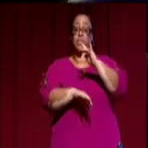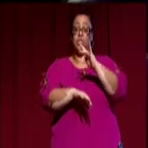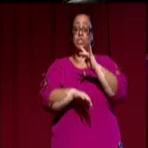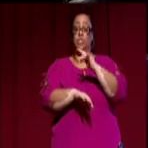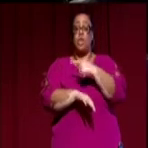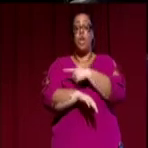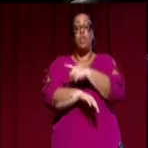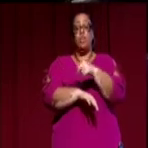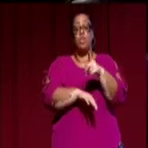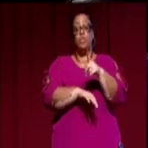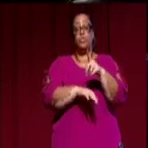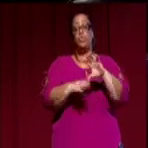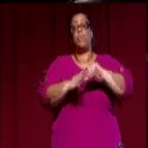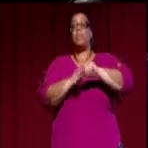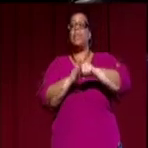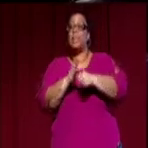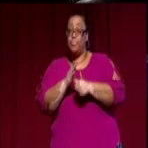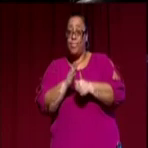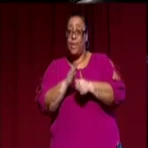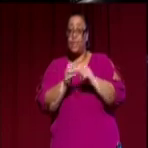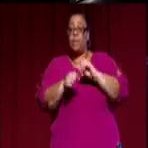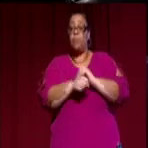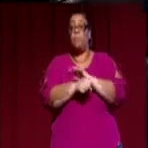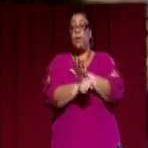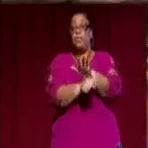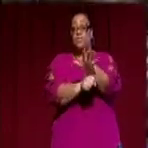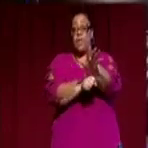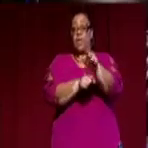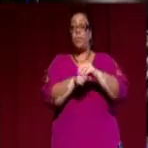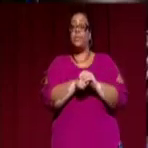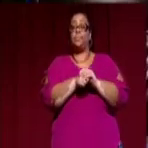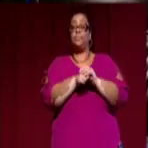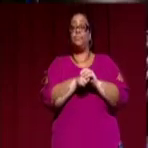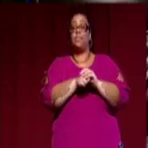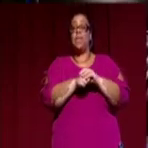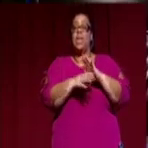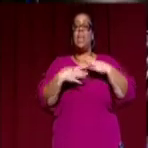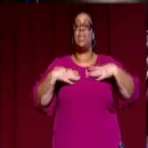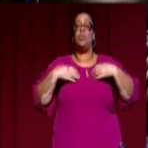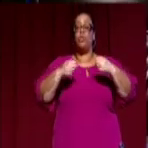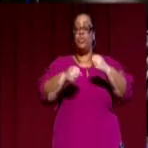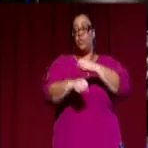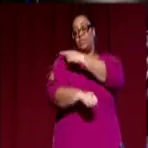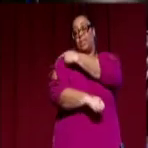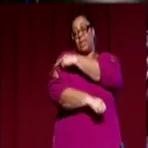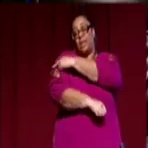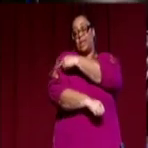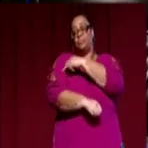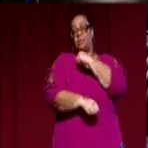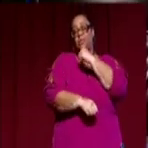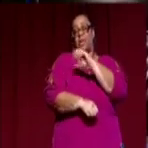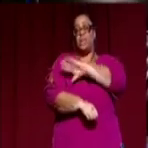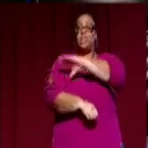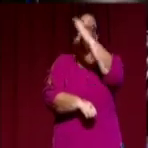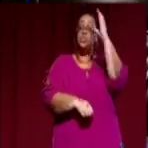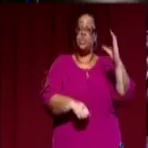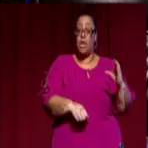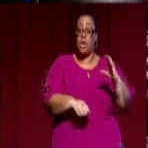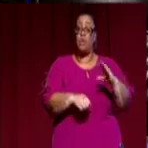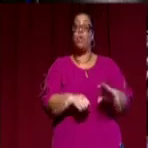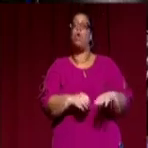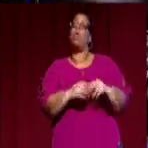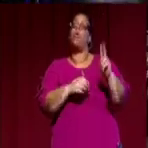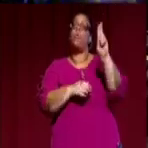been afflicted by this virus. Heal those in hospitals, not just in Chicago, not just in